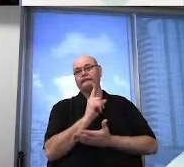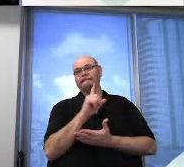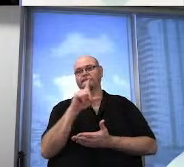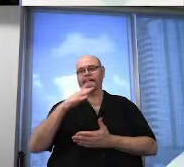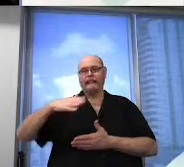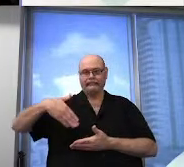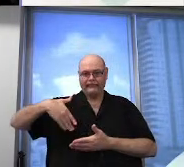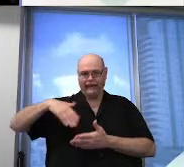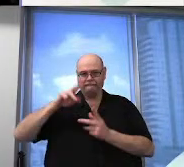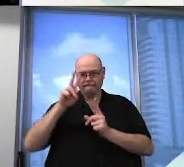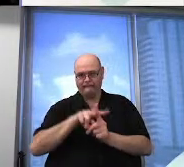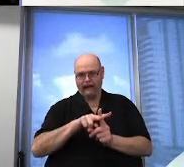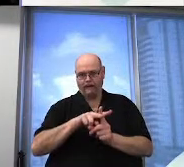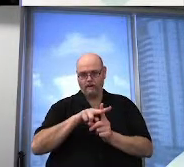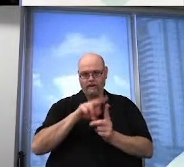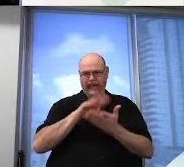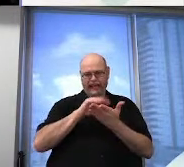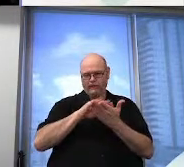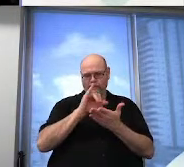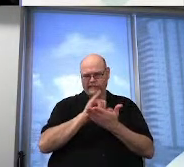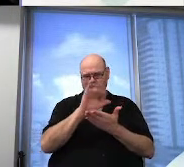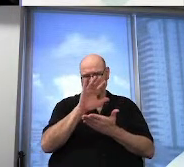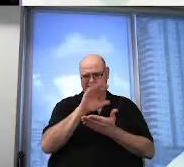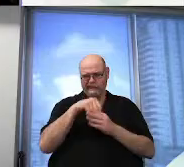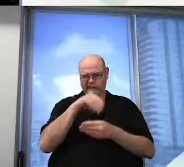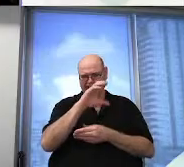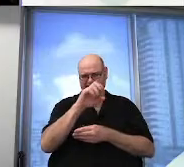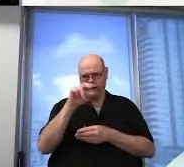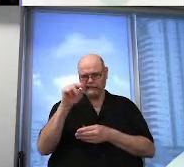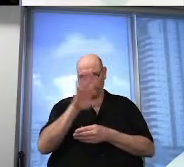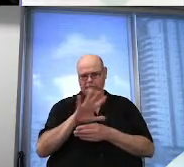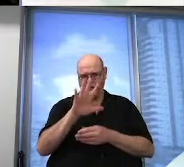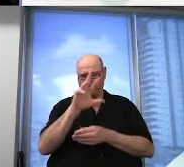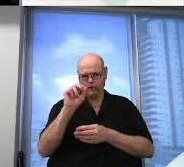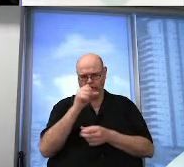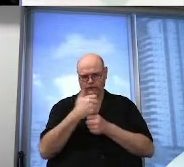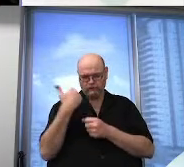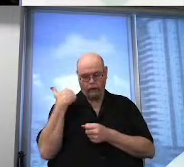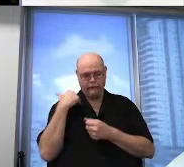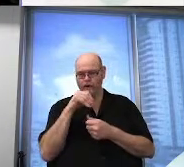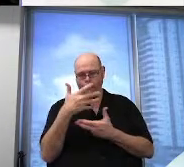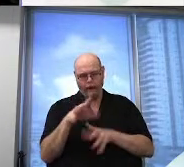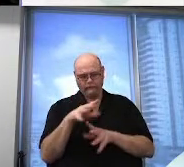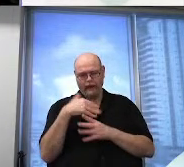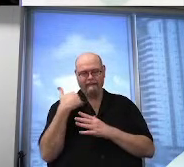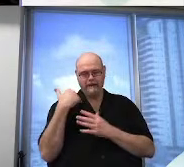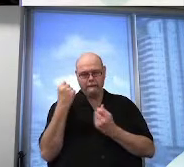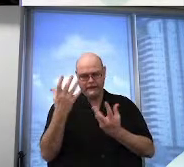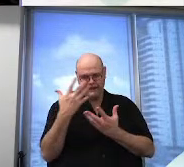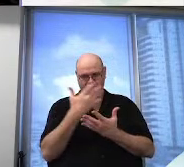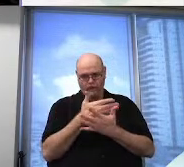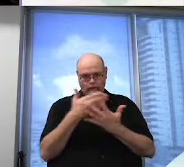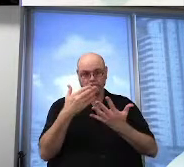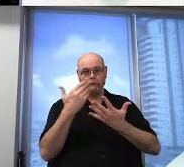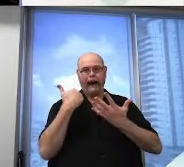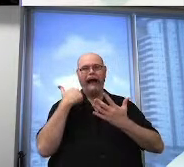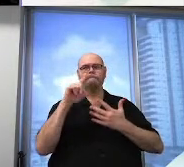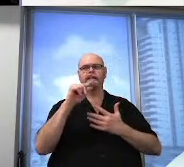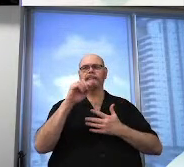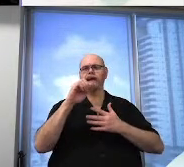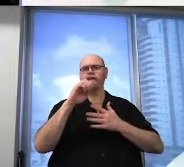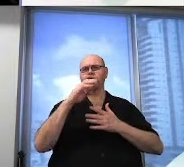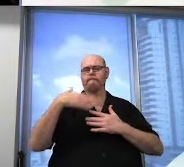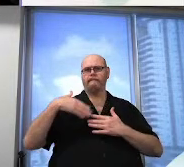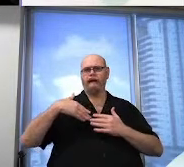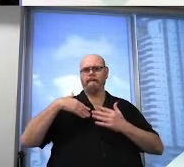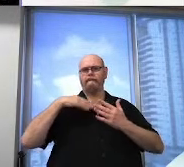filed. That's a word I first learned in Connecticut about 30 years ago, and we hope not to have too many of those, but we'll have a late filed exhibit,